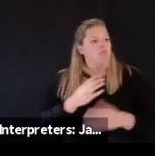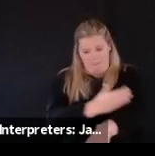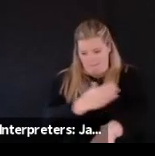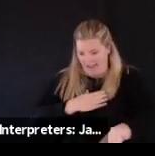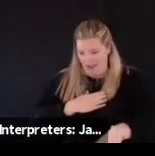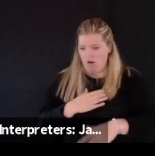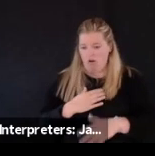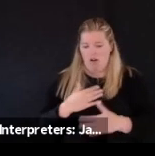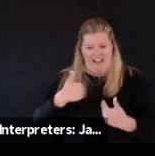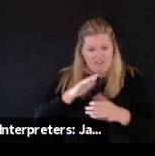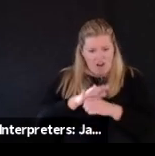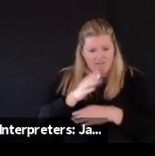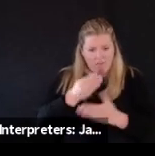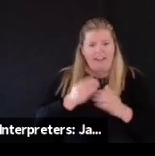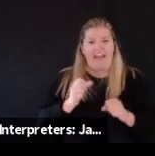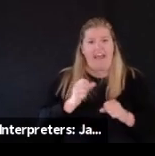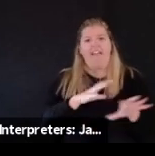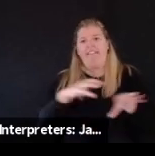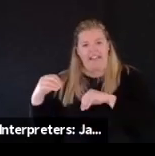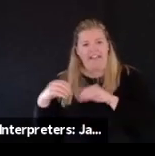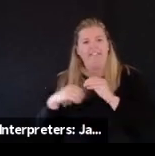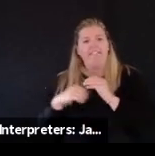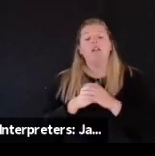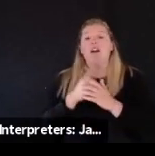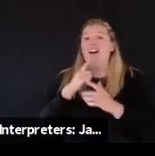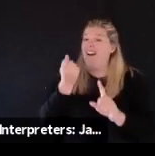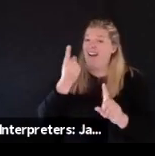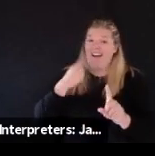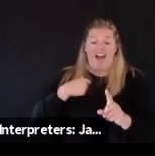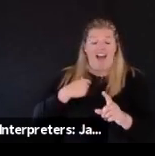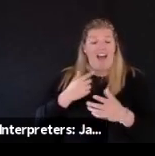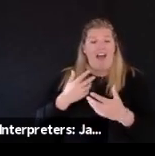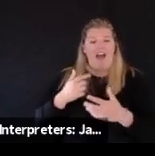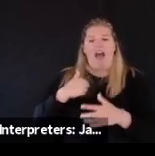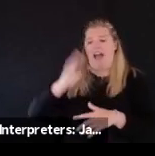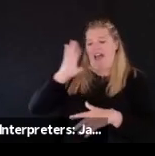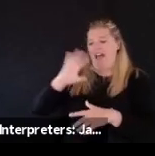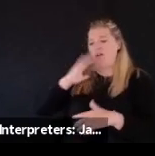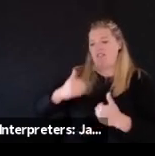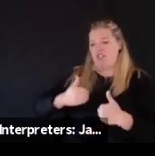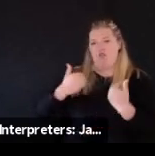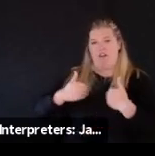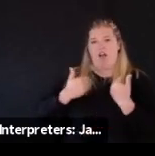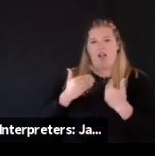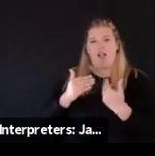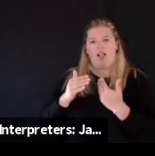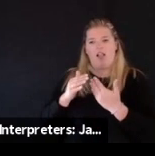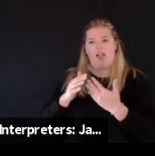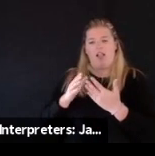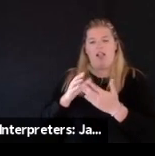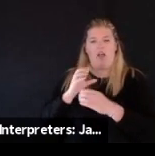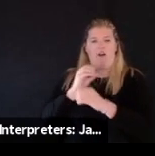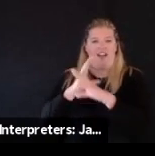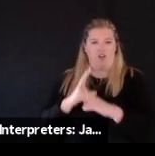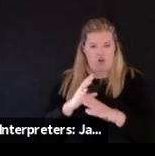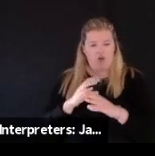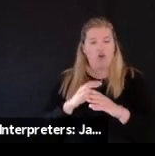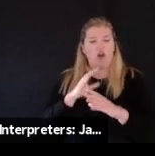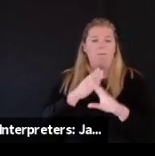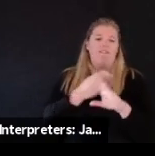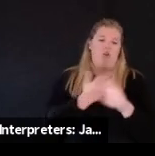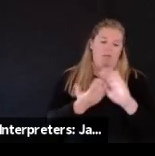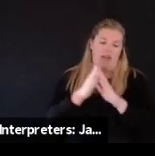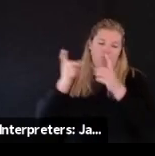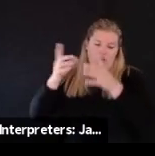The amount of times that I have sat with my clients, I was a juvenile defender before I became the director of the state